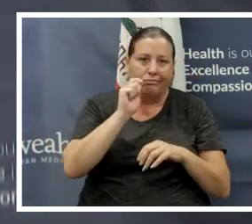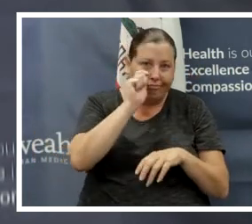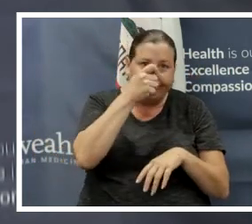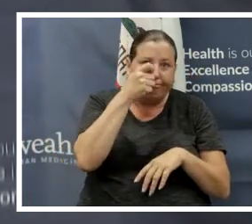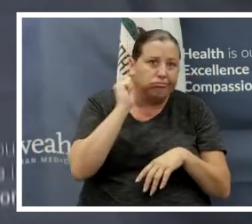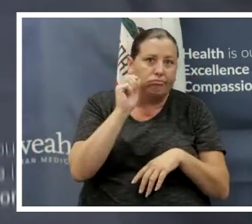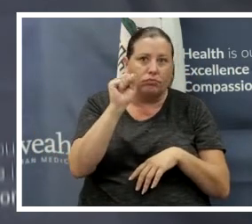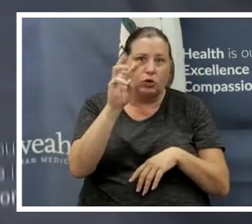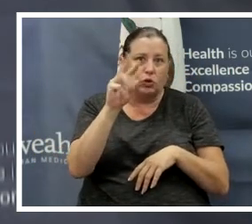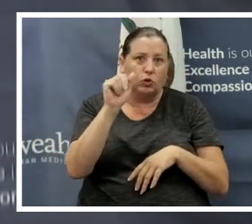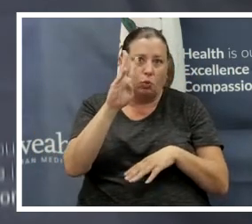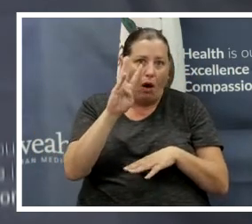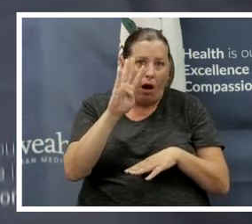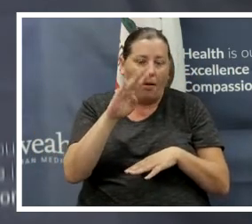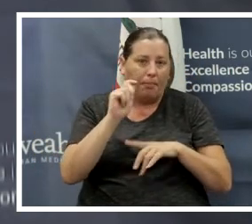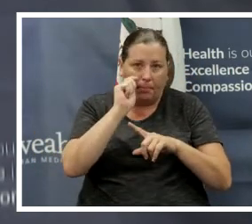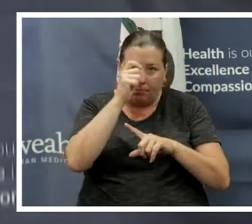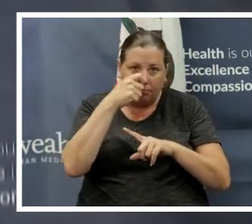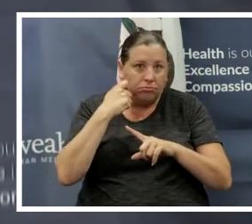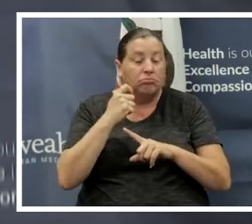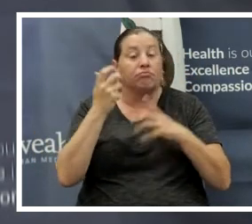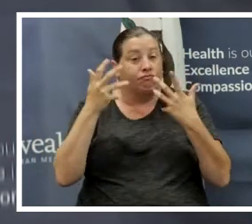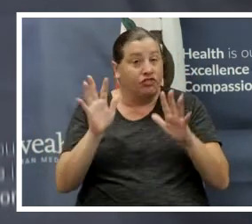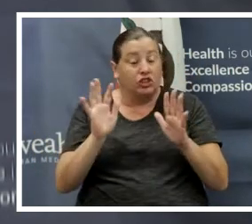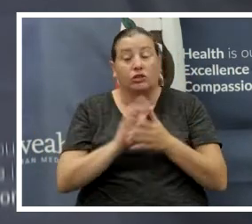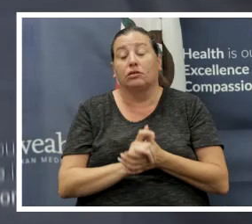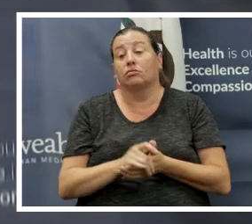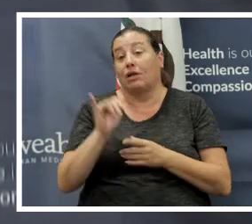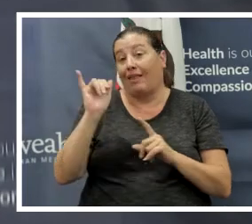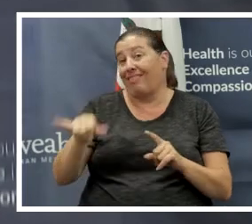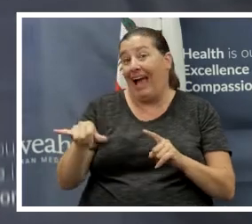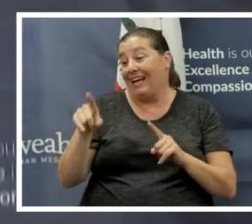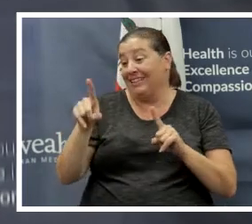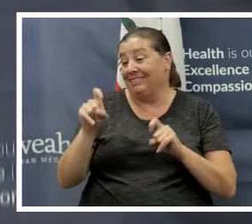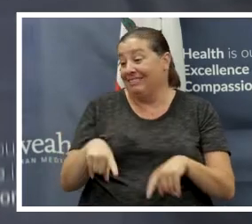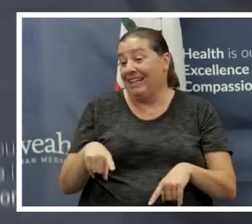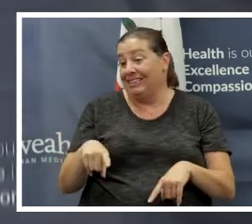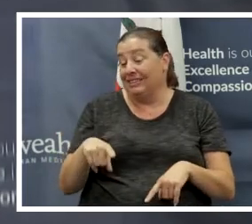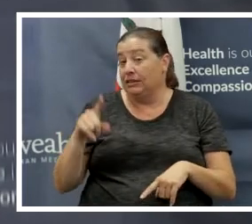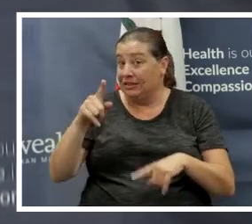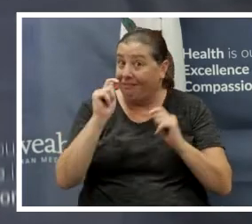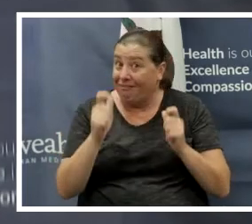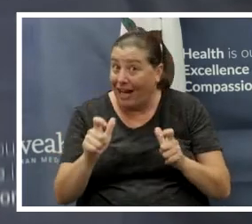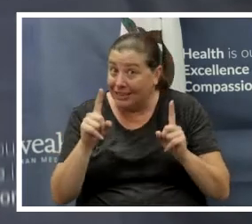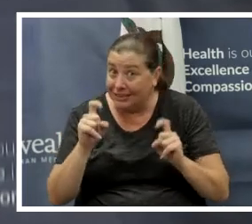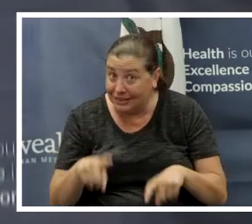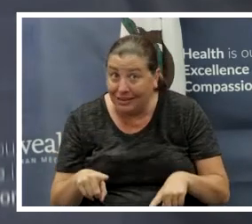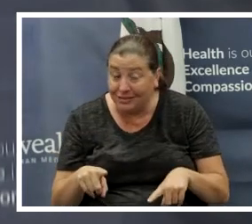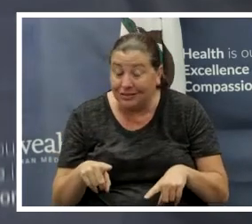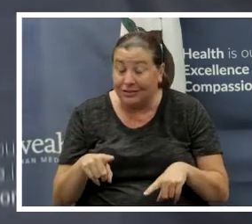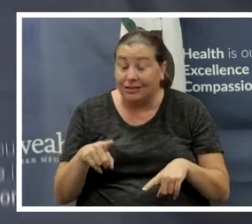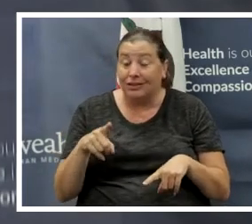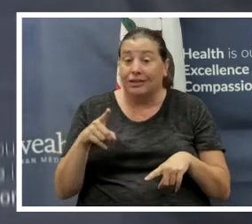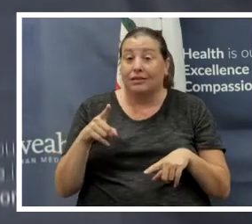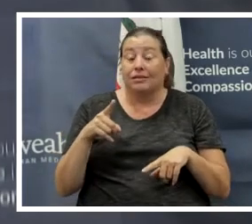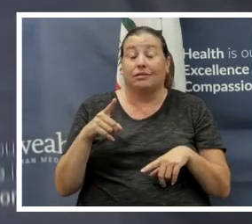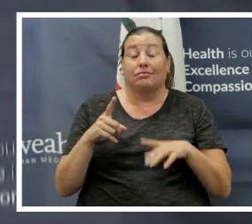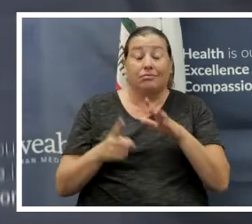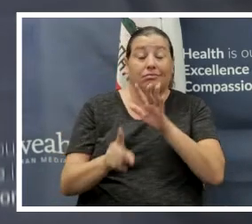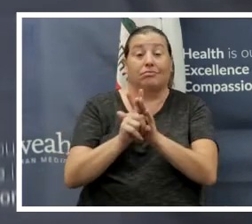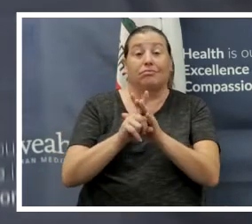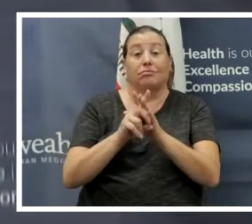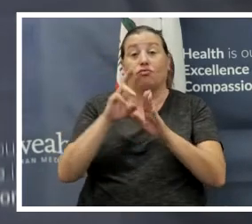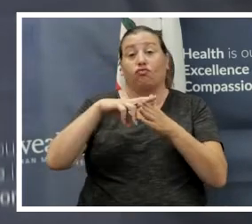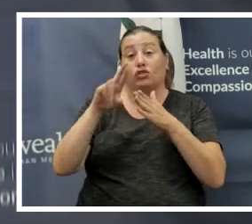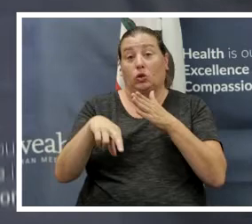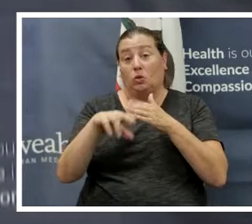nostril. That Quidel test comes back in it's a fast test, produces results in about